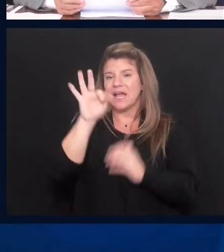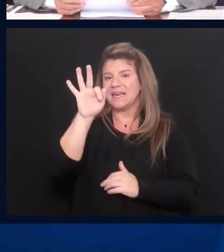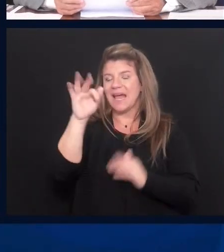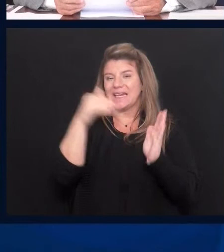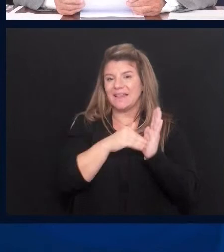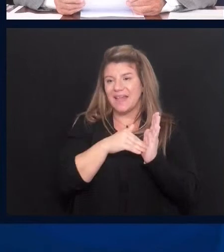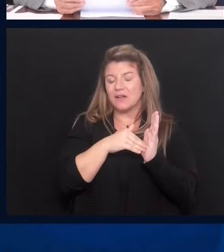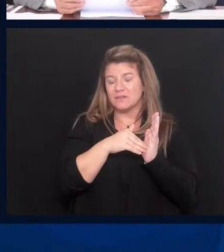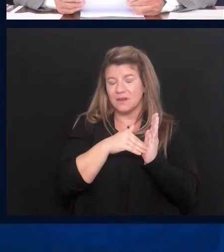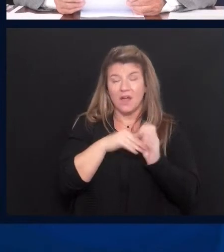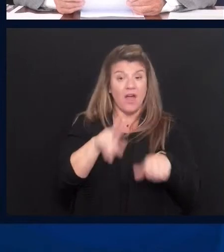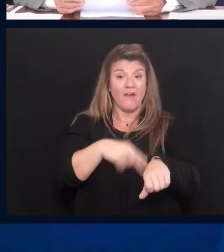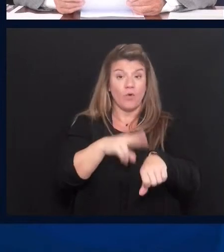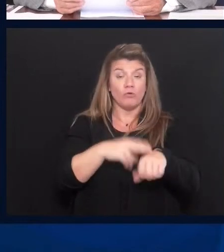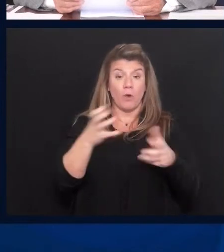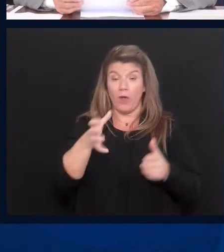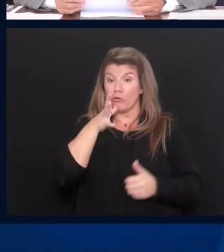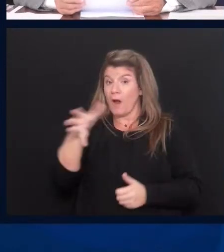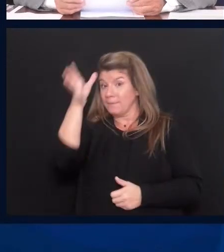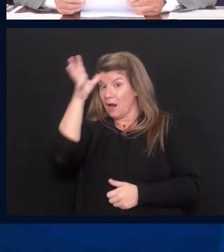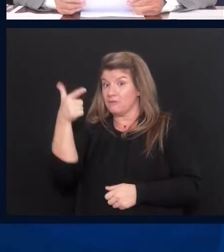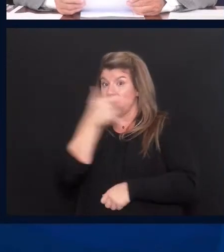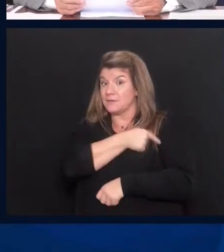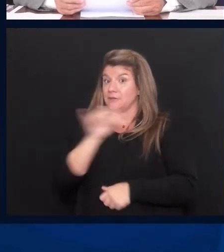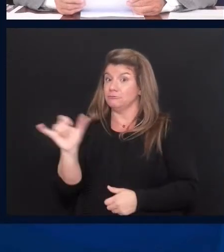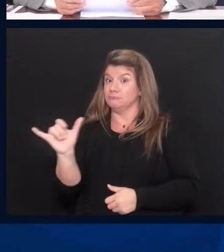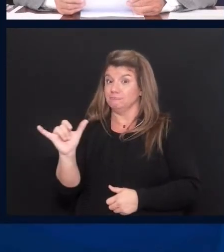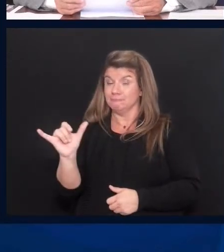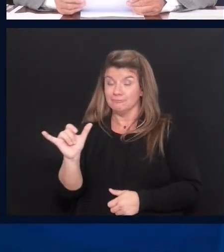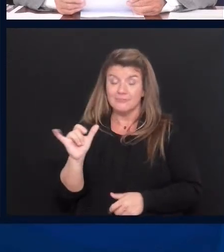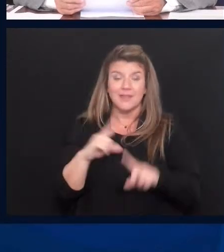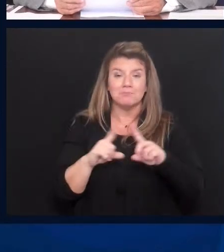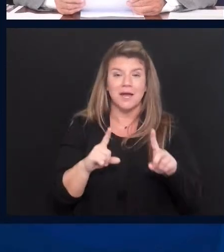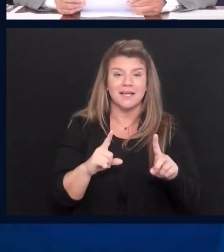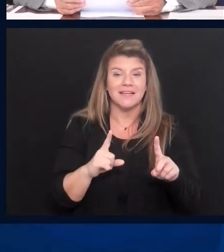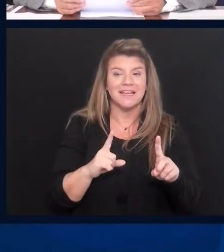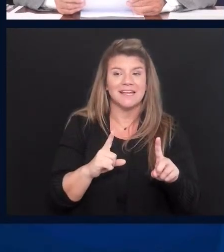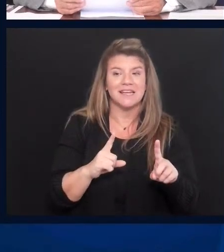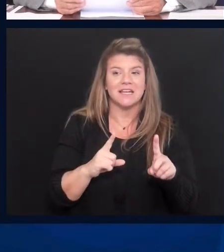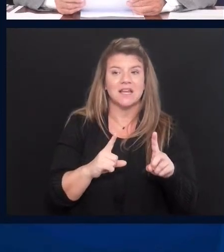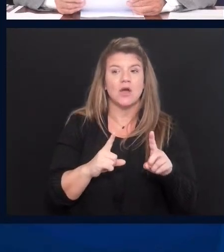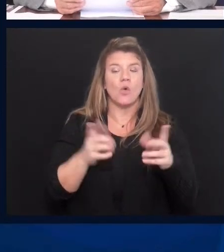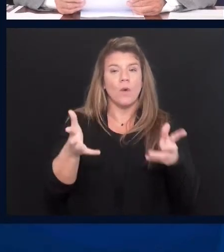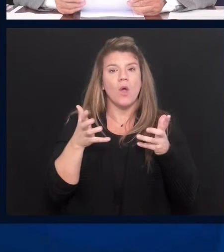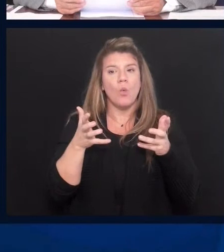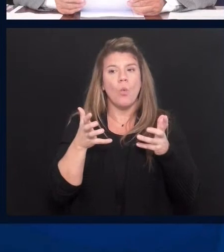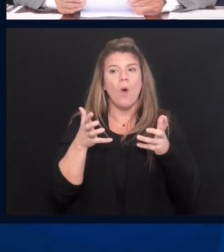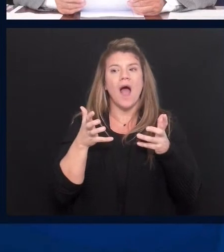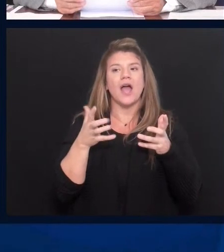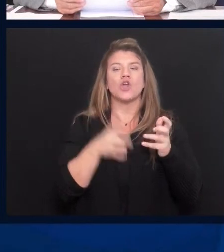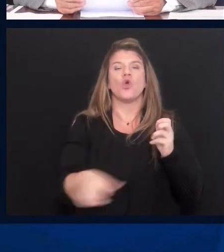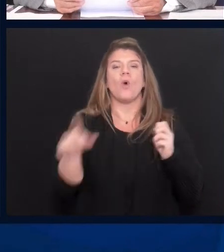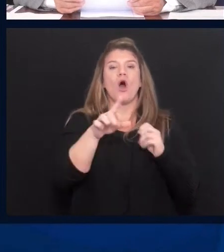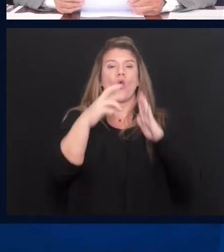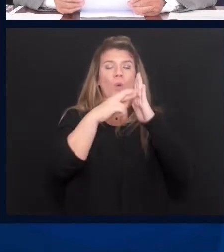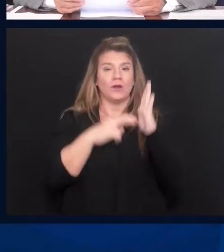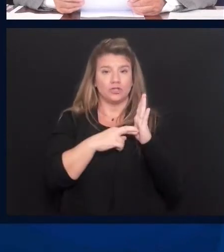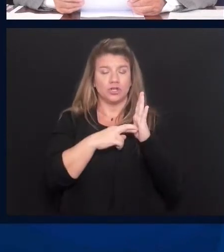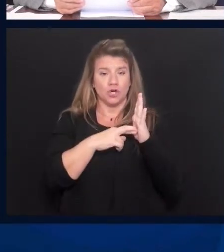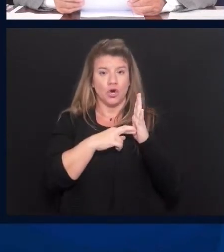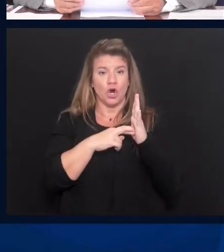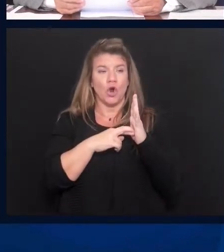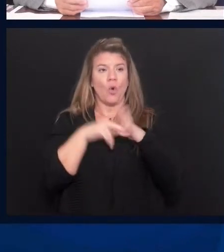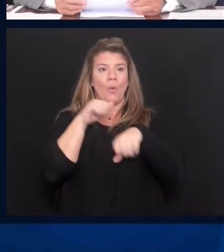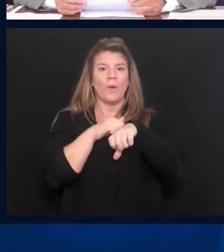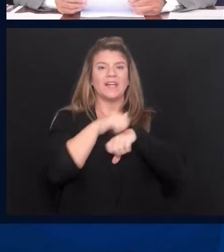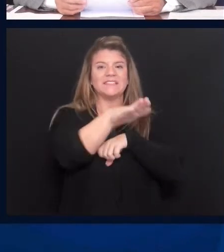course, we want our grandparents vaccinated as well too, you know, but, and we want you registered and everything to where we can send